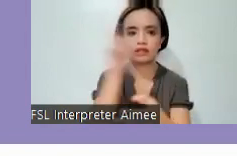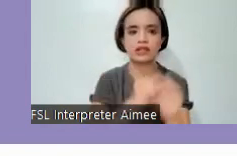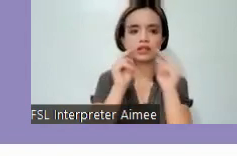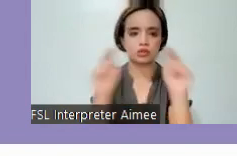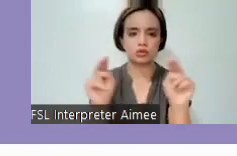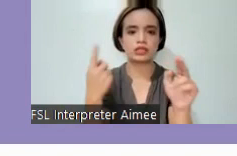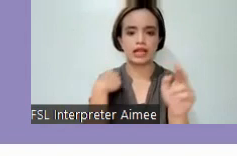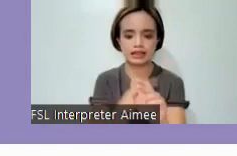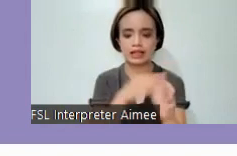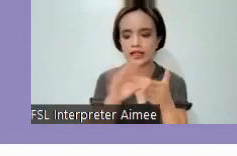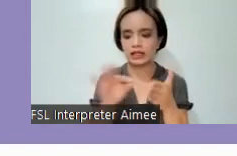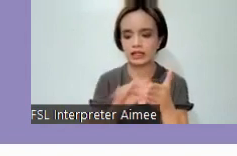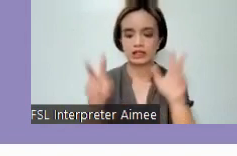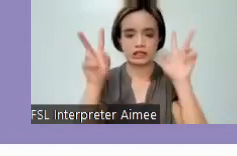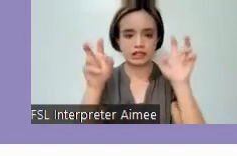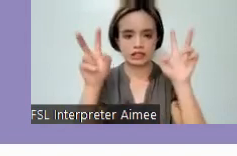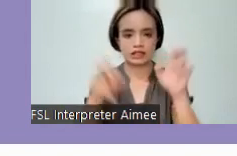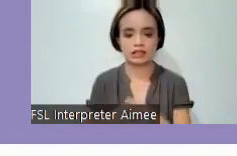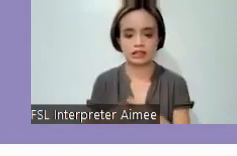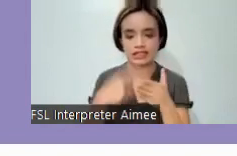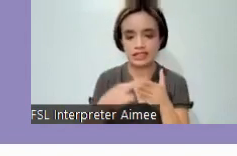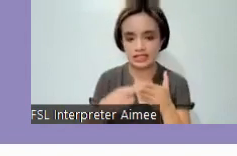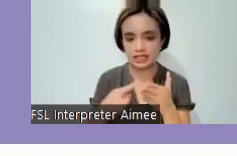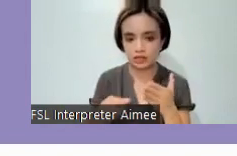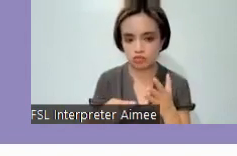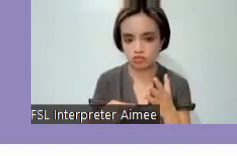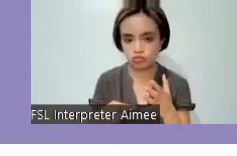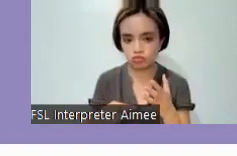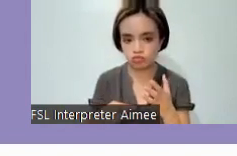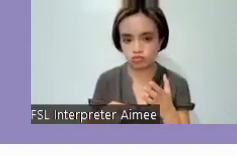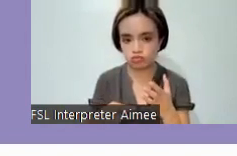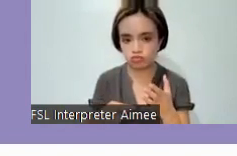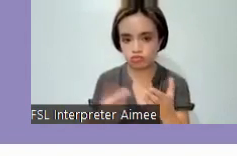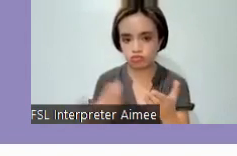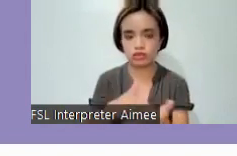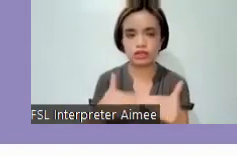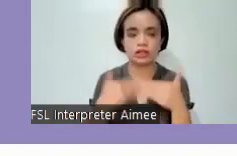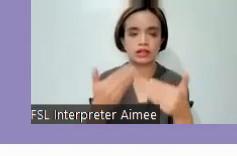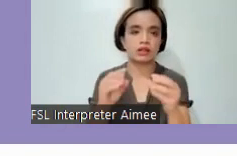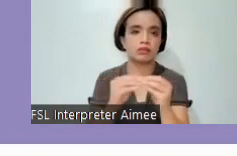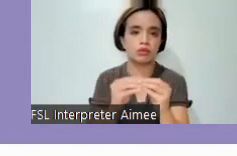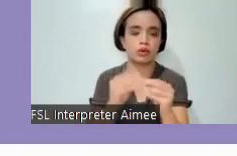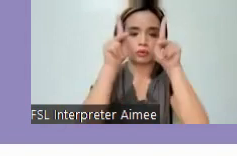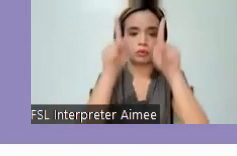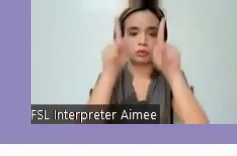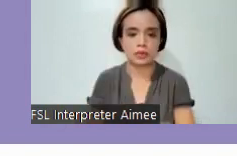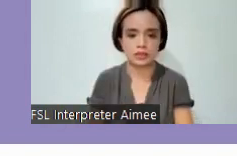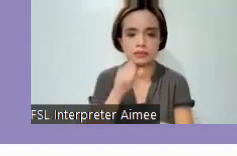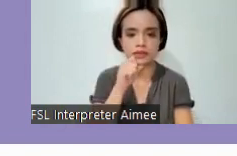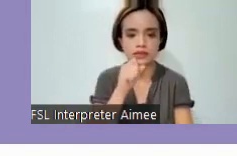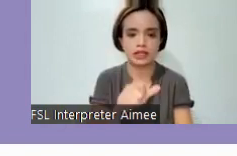account. This we call filter bubbles and echo chambers, making a person less critical